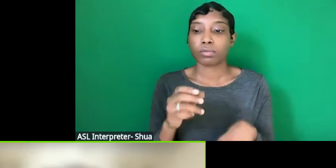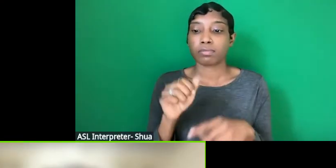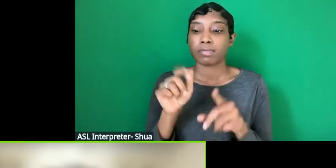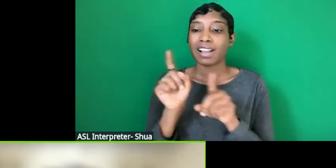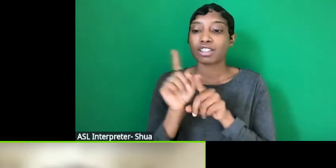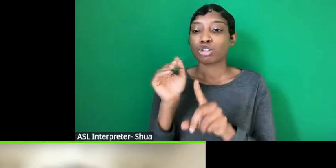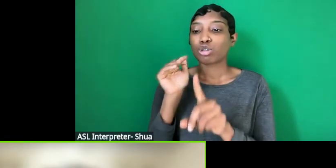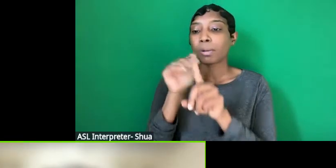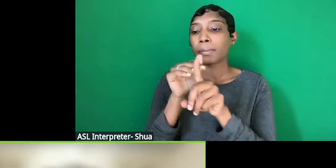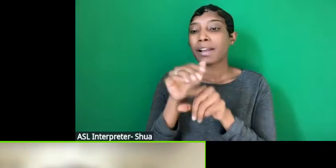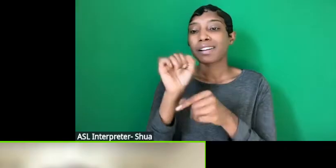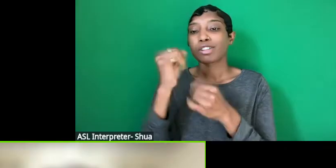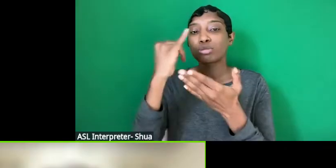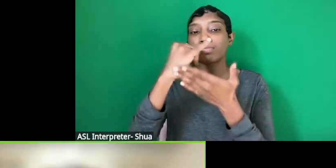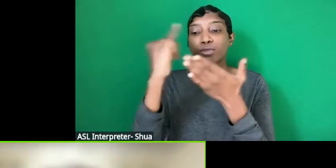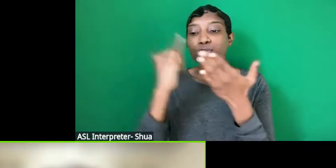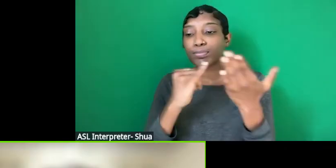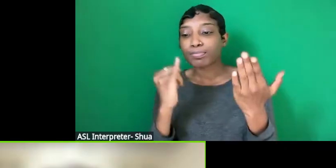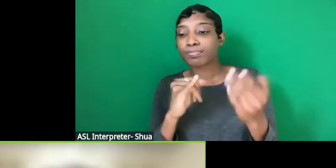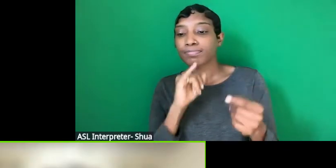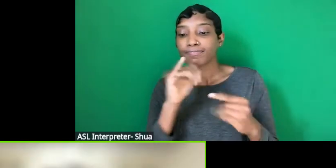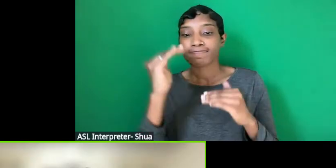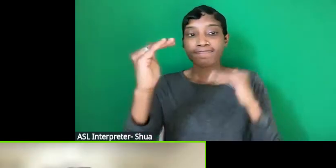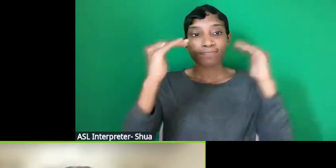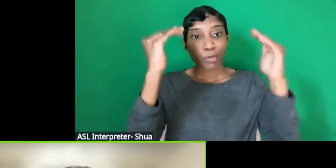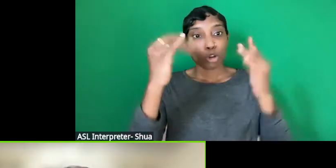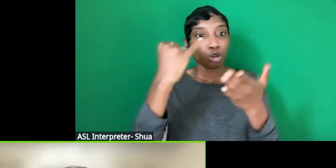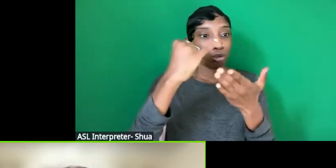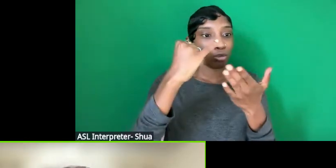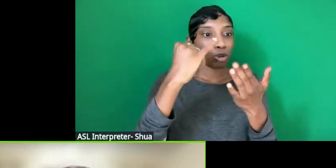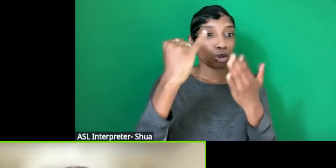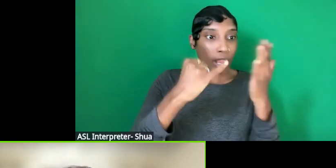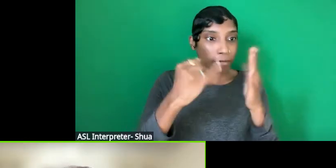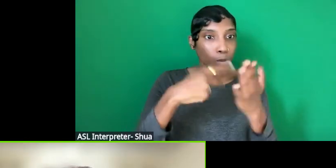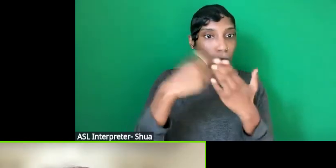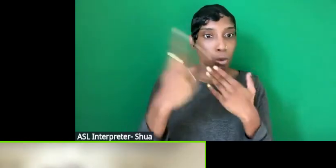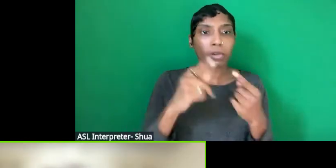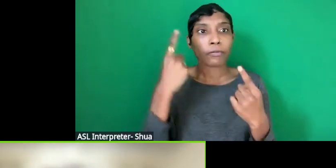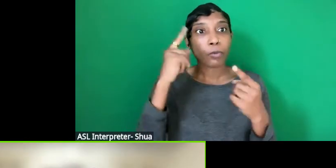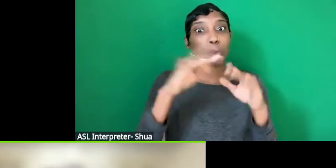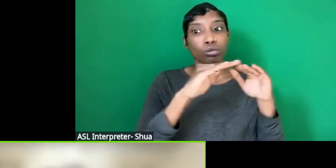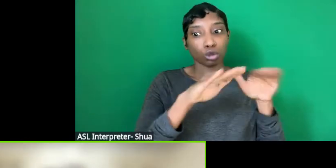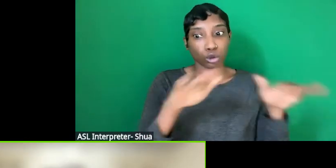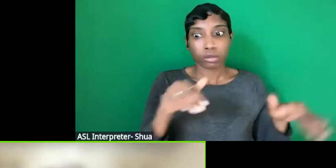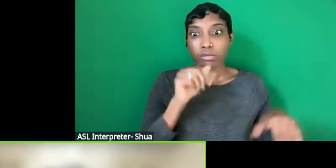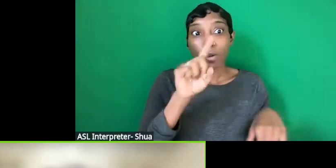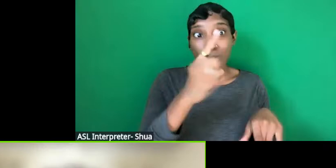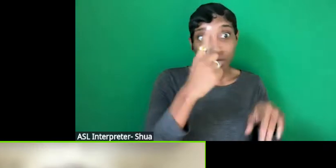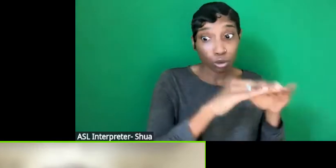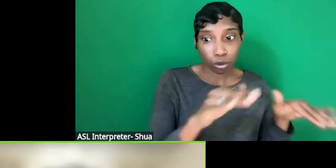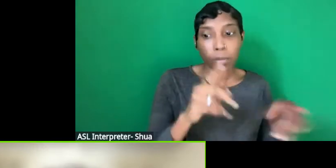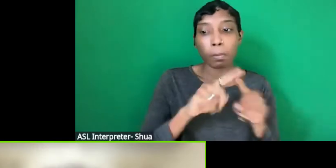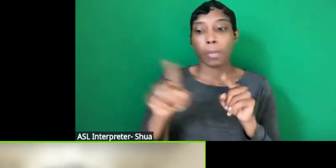an adult crafting program and not intended for children. Today's topic is growth